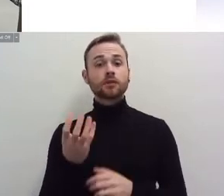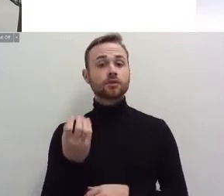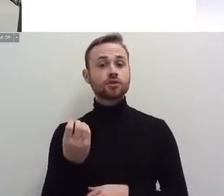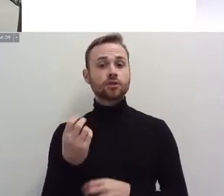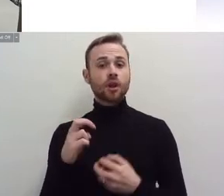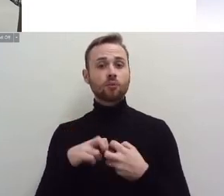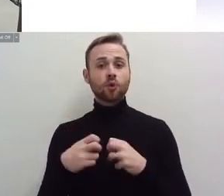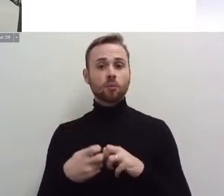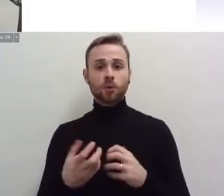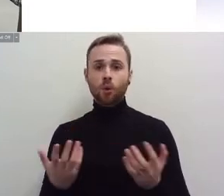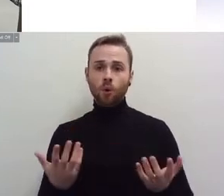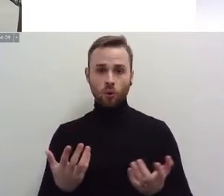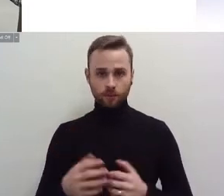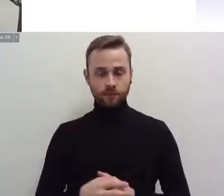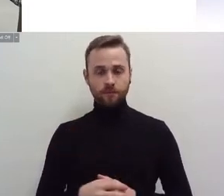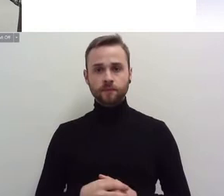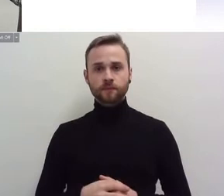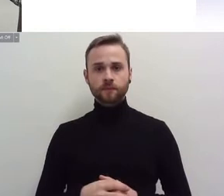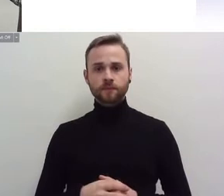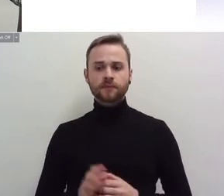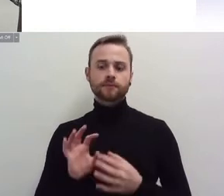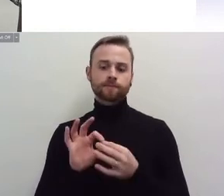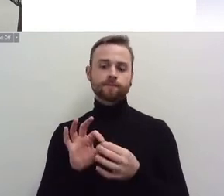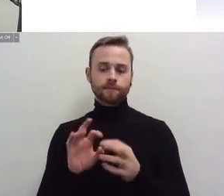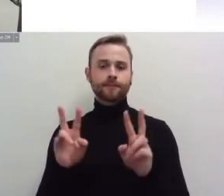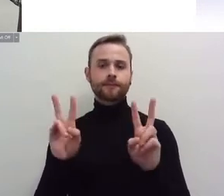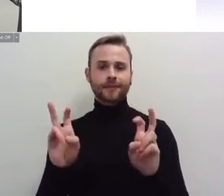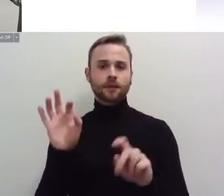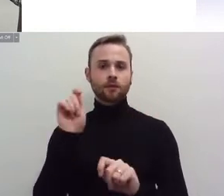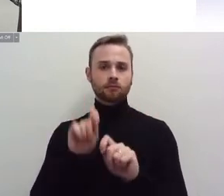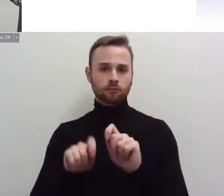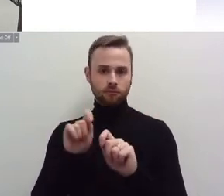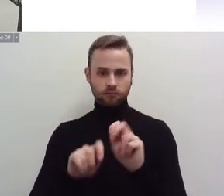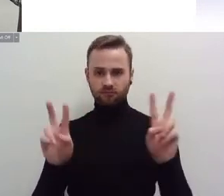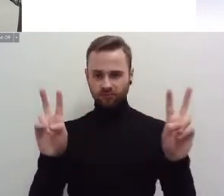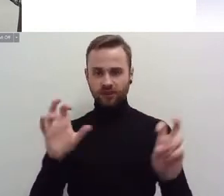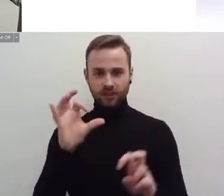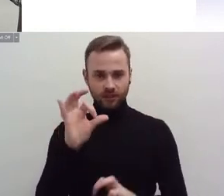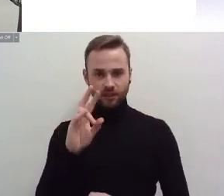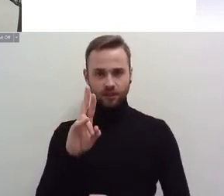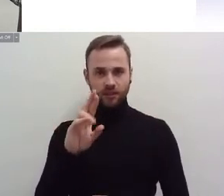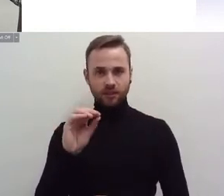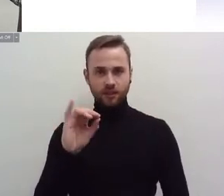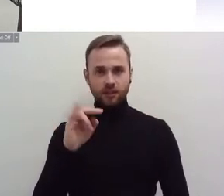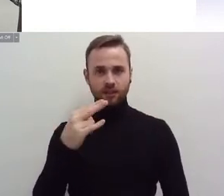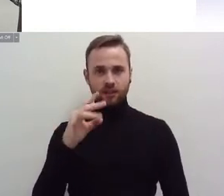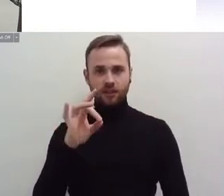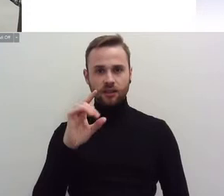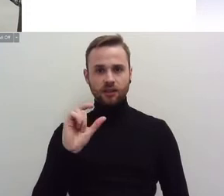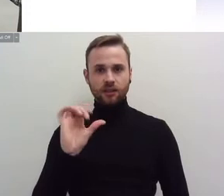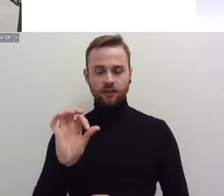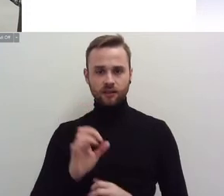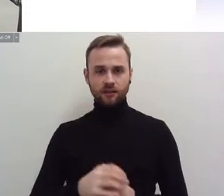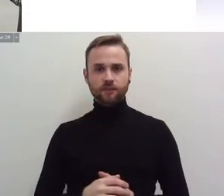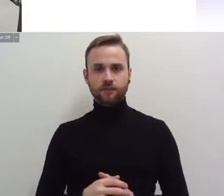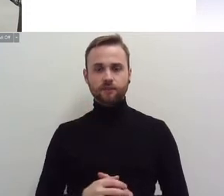and the coordinated response to early risk factors. So we are not always using reliable